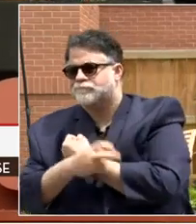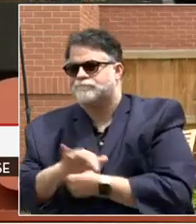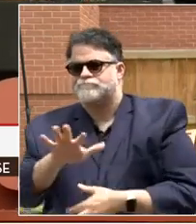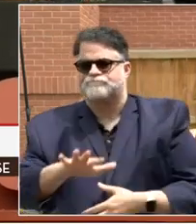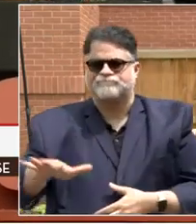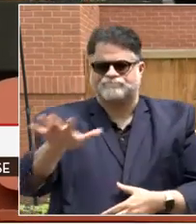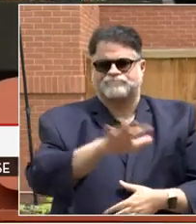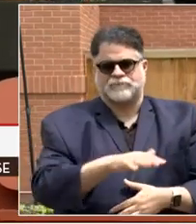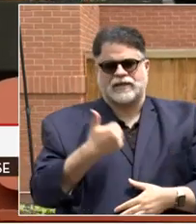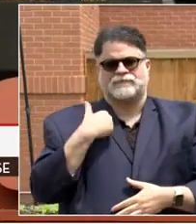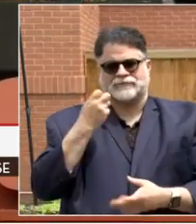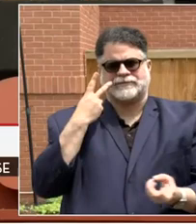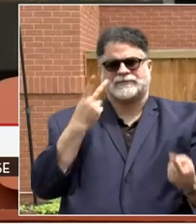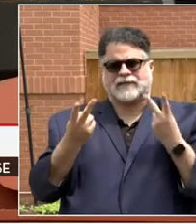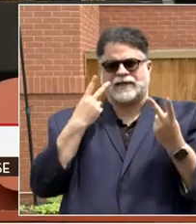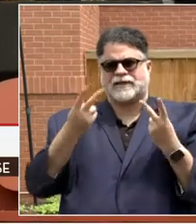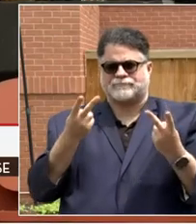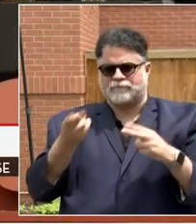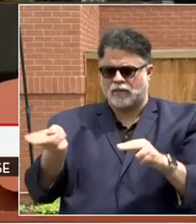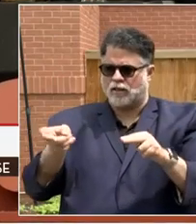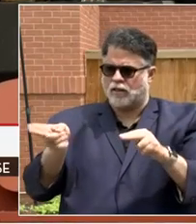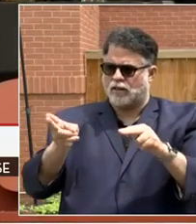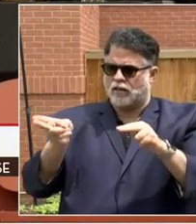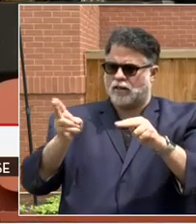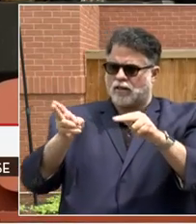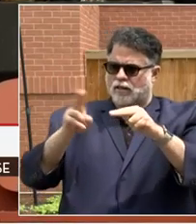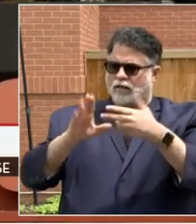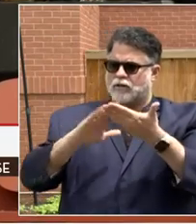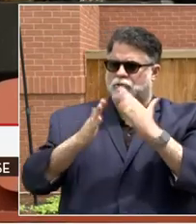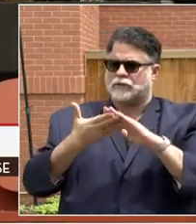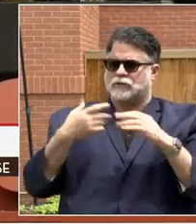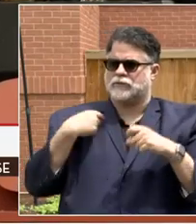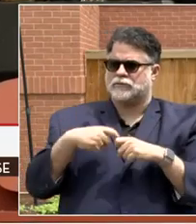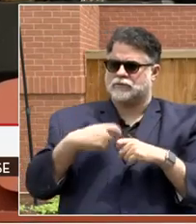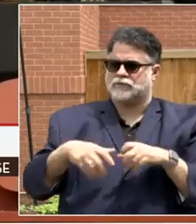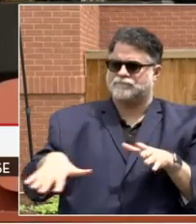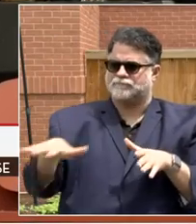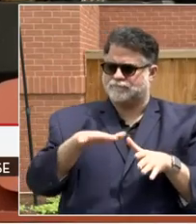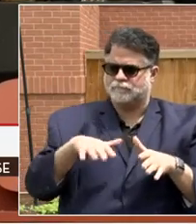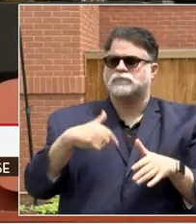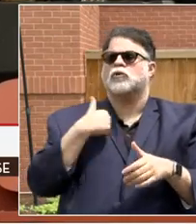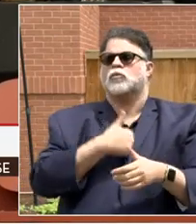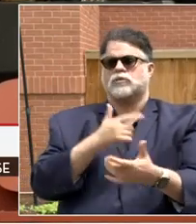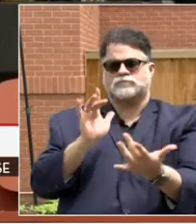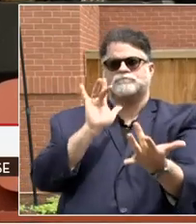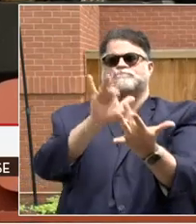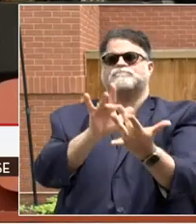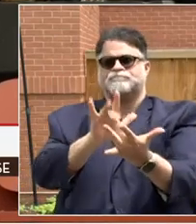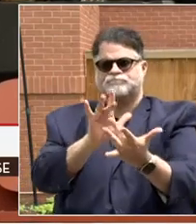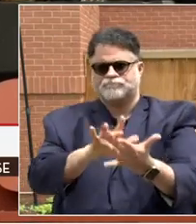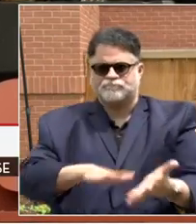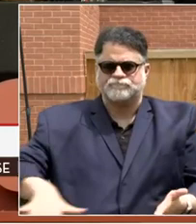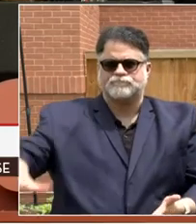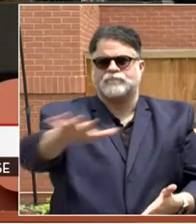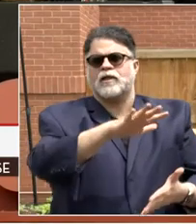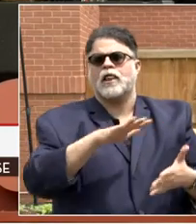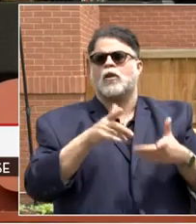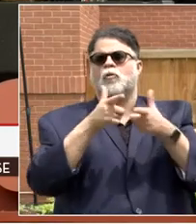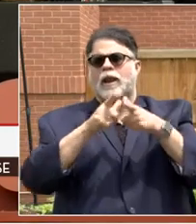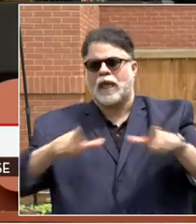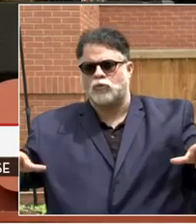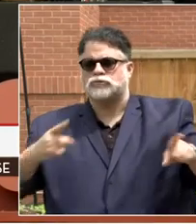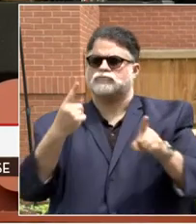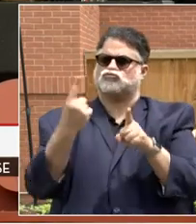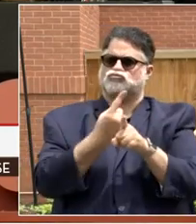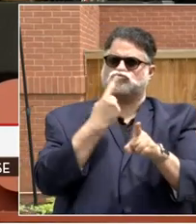seen increases. So we do some outreach, and we do it in a language appropriate way,